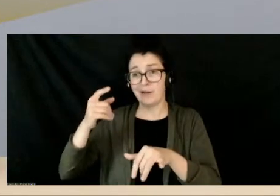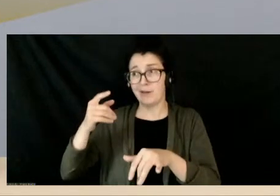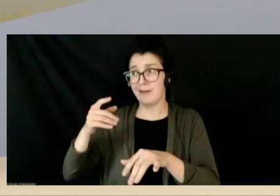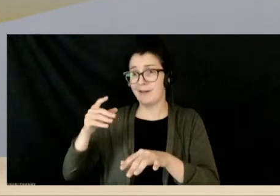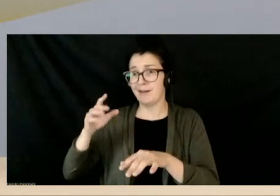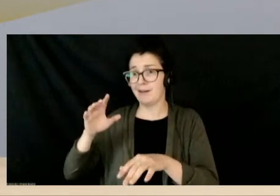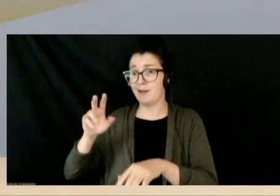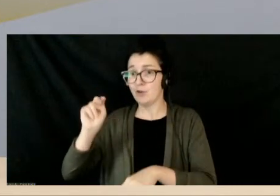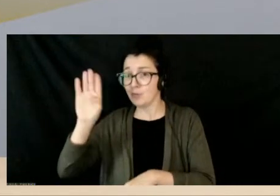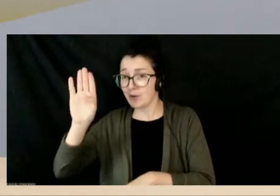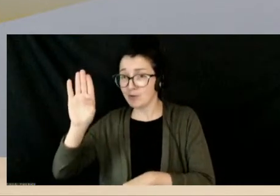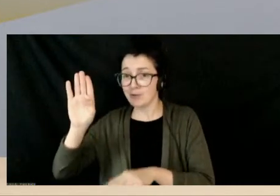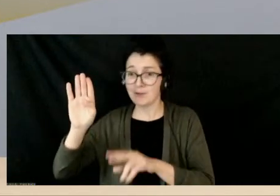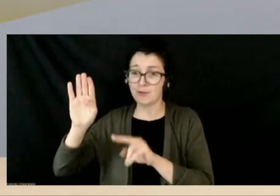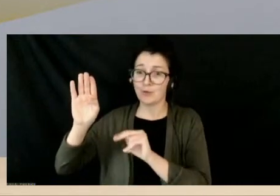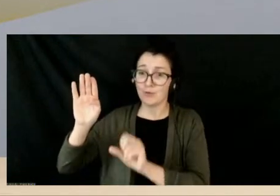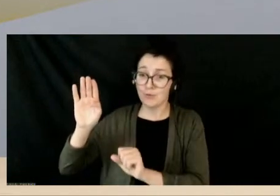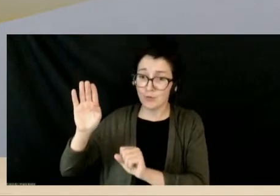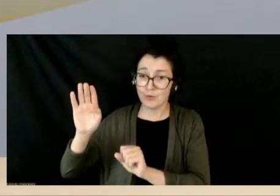and Newfoundland.